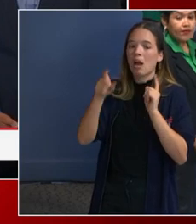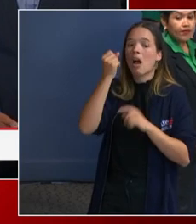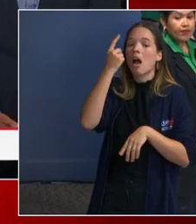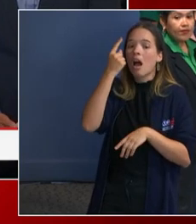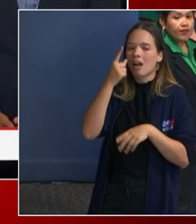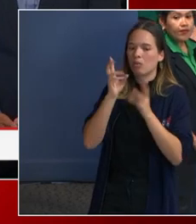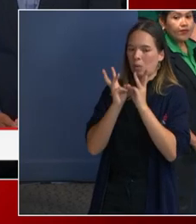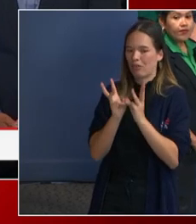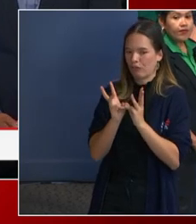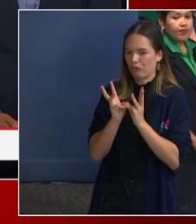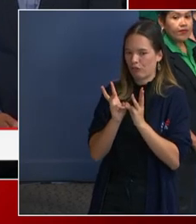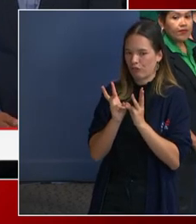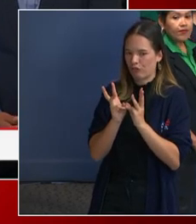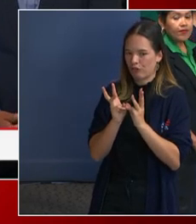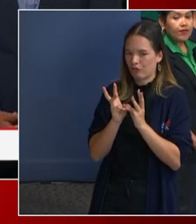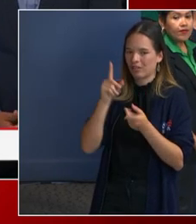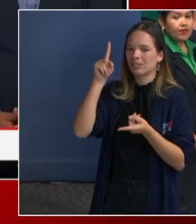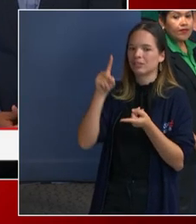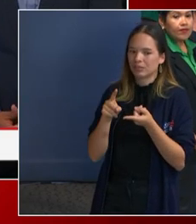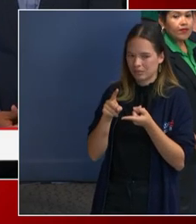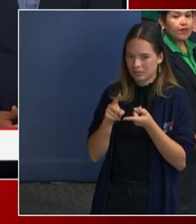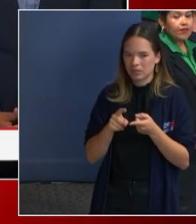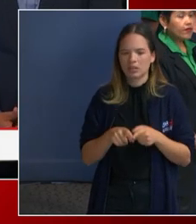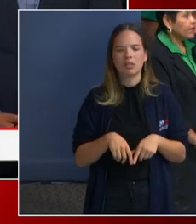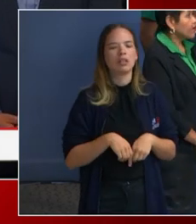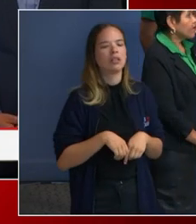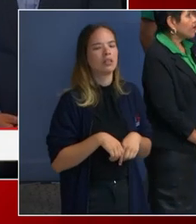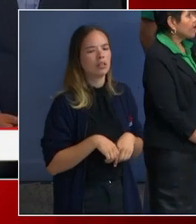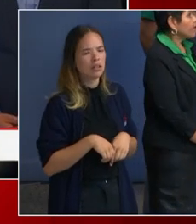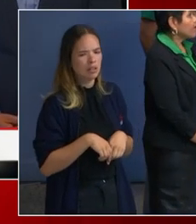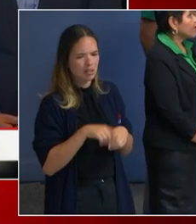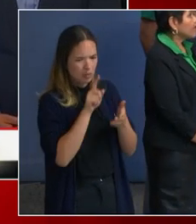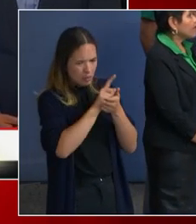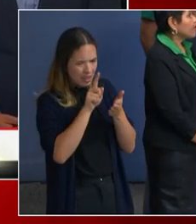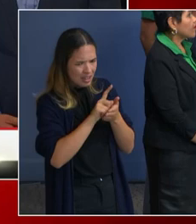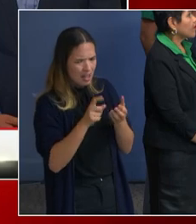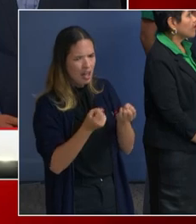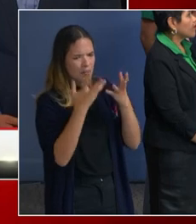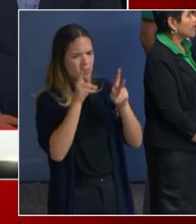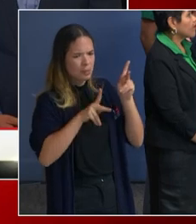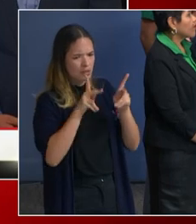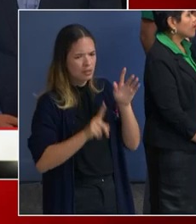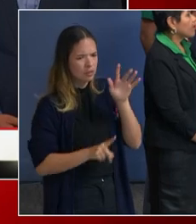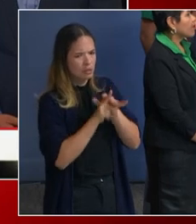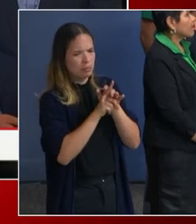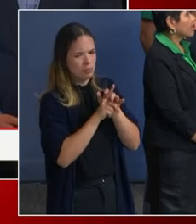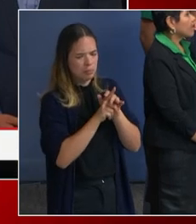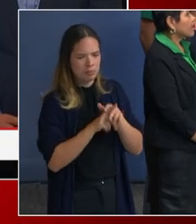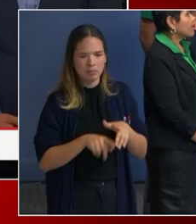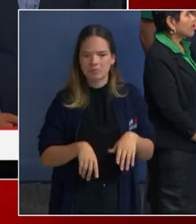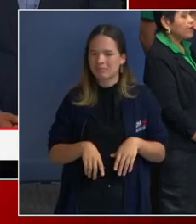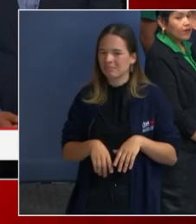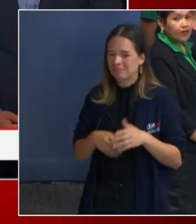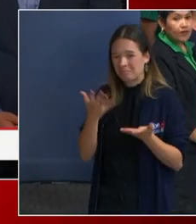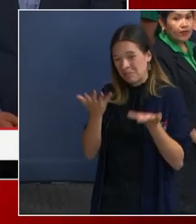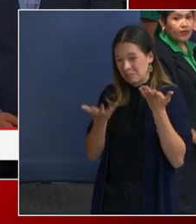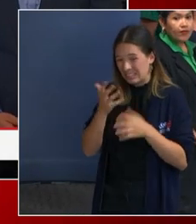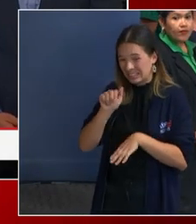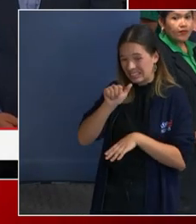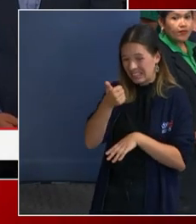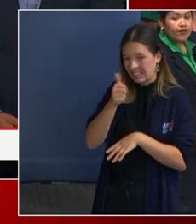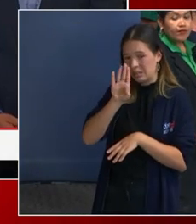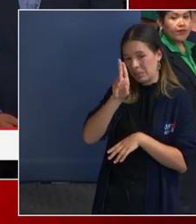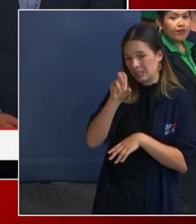on weekly, how many folks are you receiving? Weekly, we're receiving probably 10 buses. 10 buses a week.